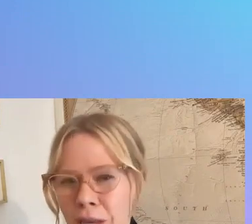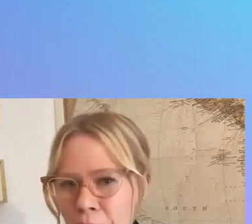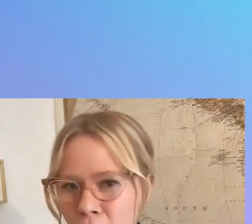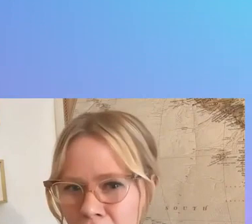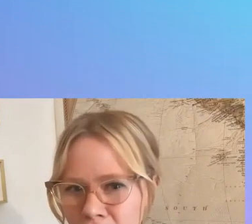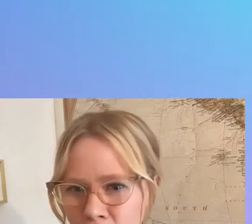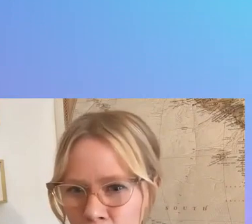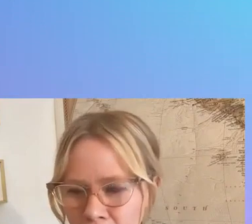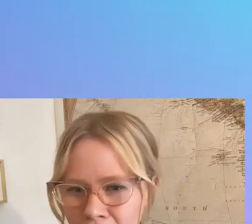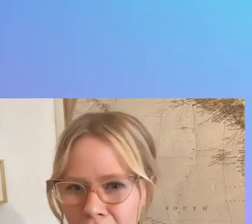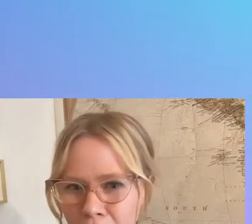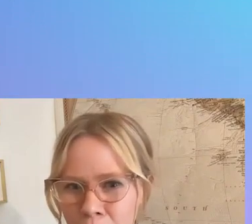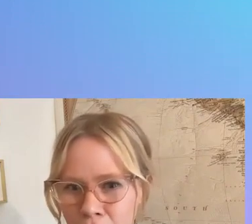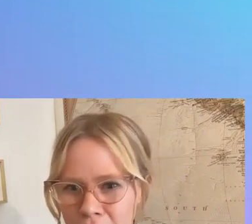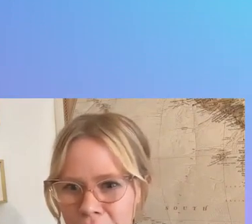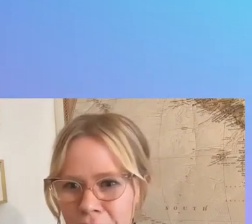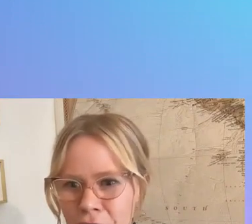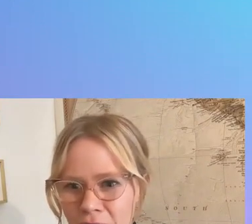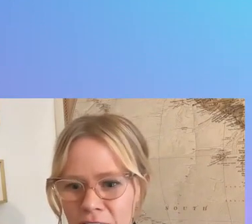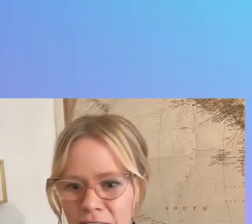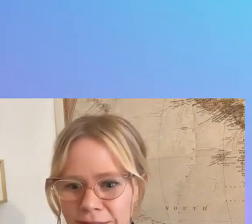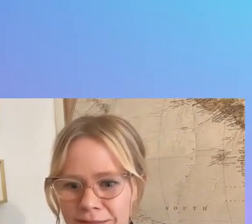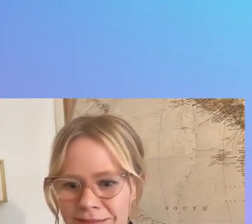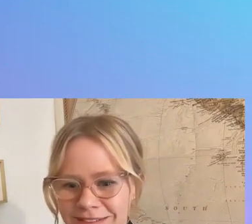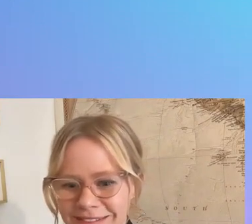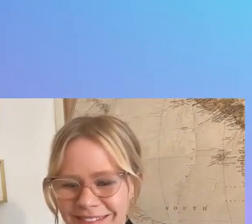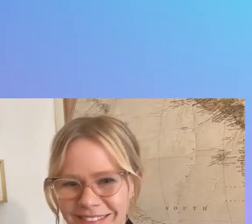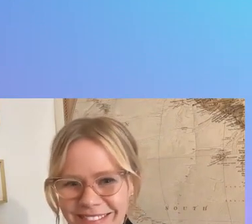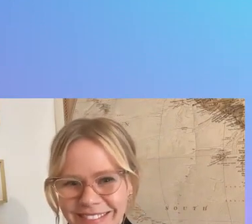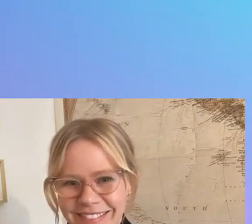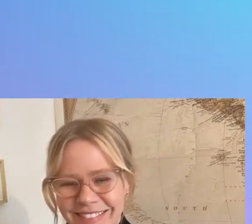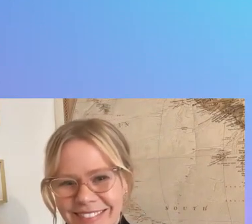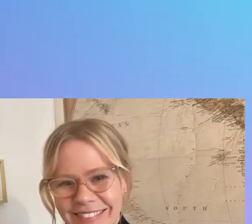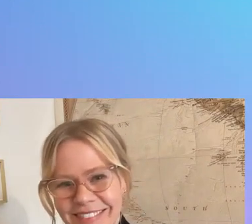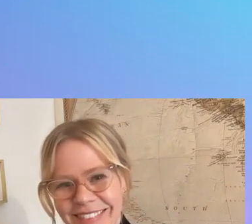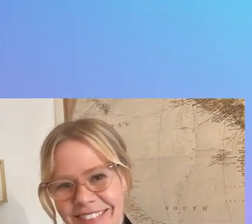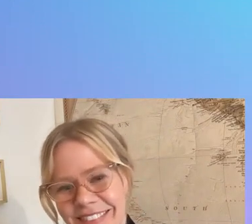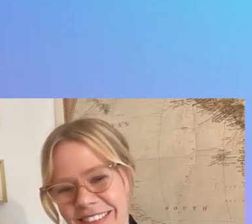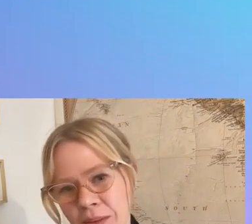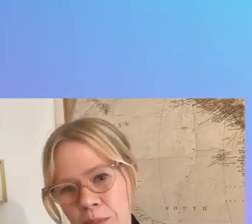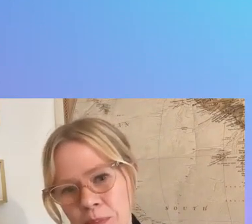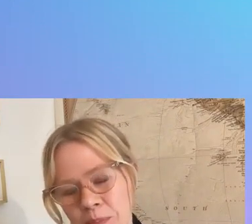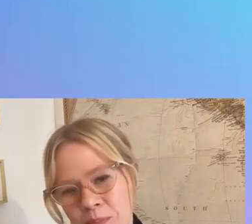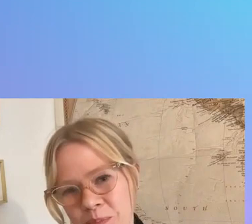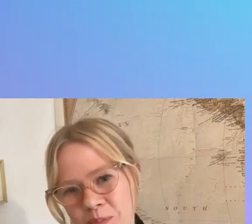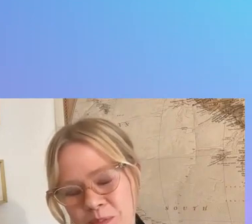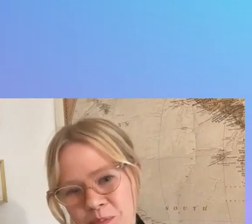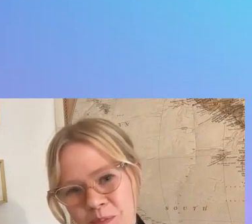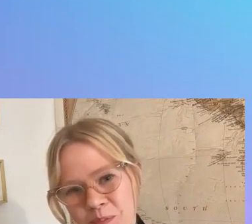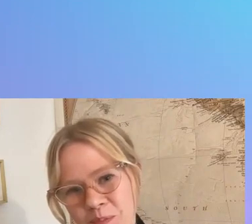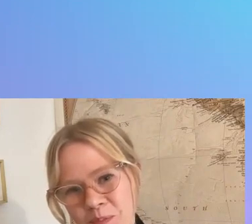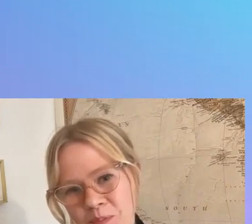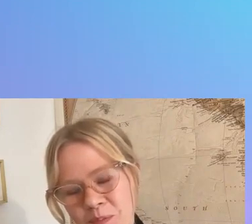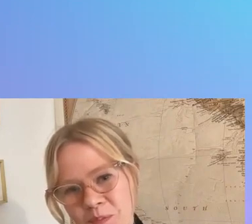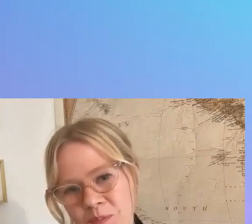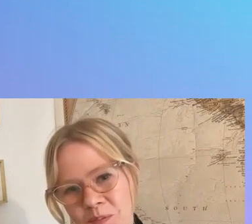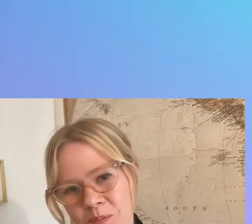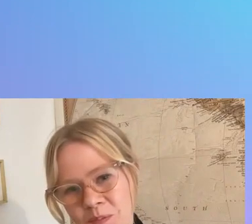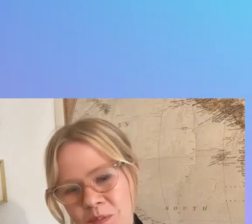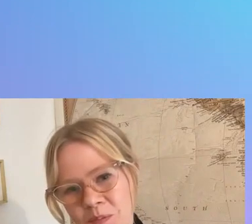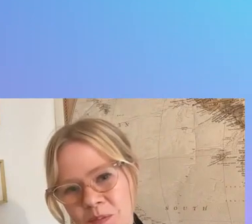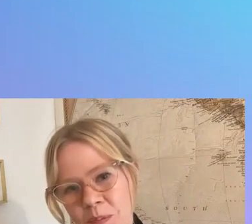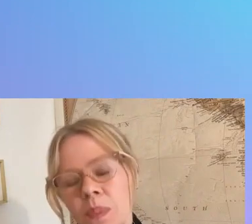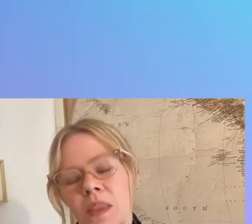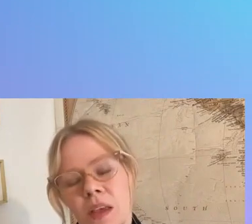Can you tell me more about a fully in-person interaction? So it's more of a, and I think some of the things you mentioned with the